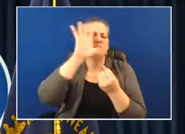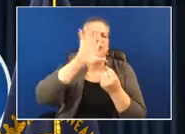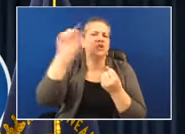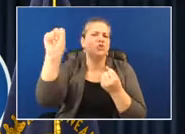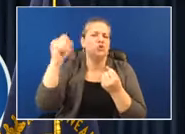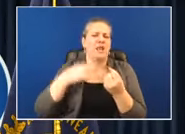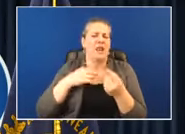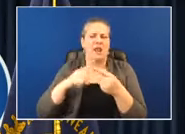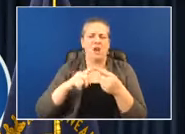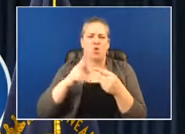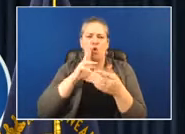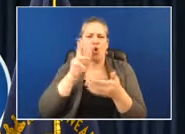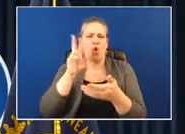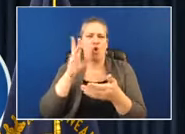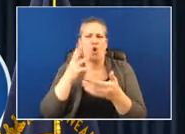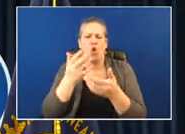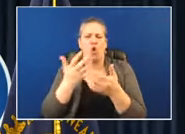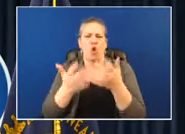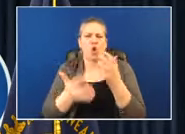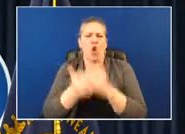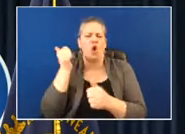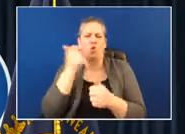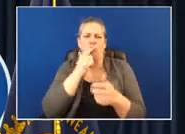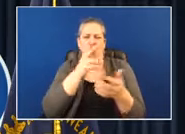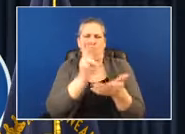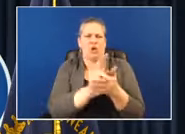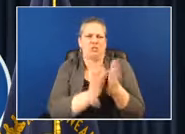history in with the Declaration of Independence.